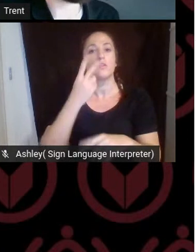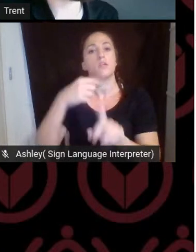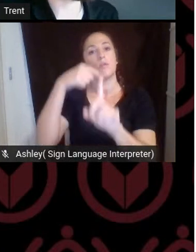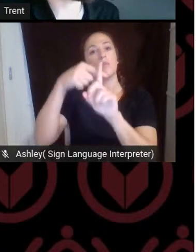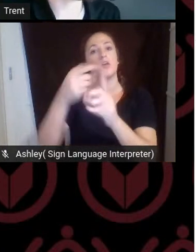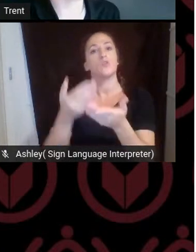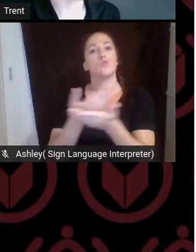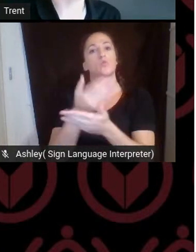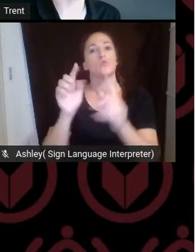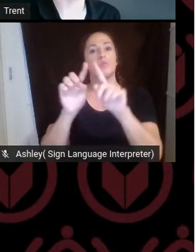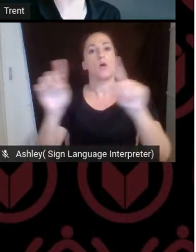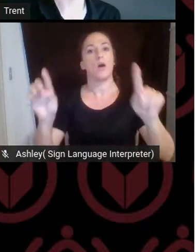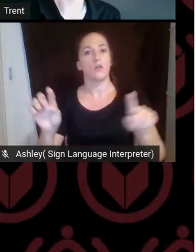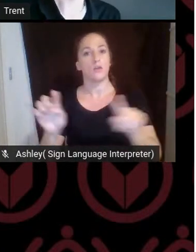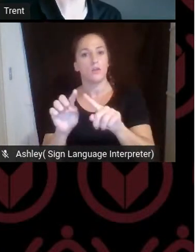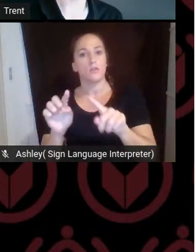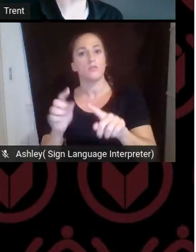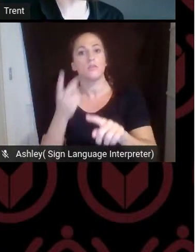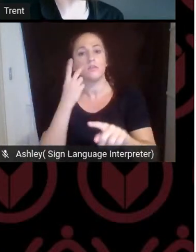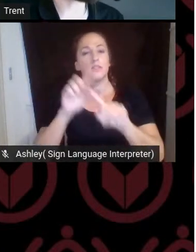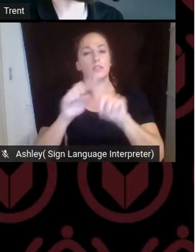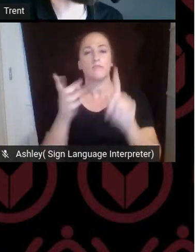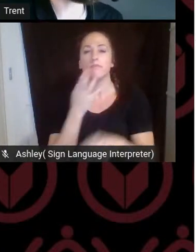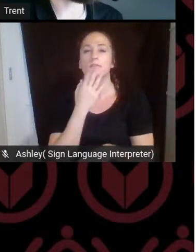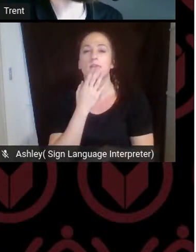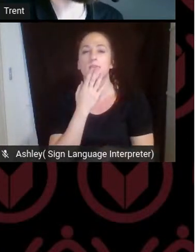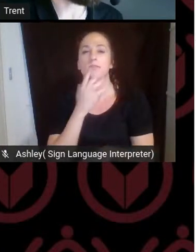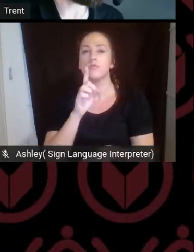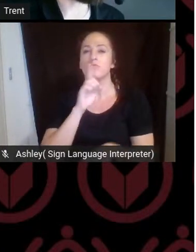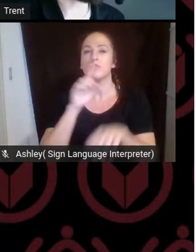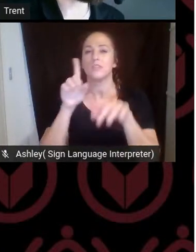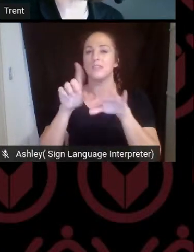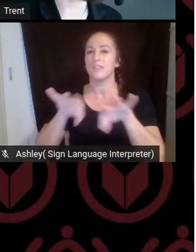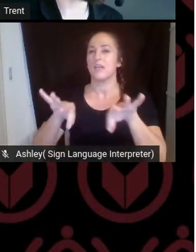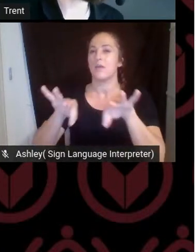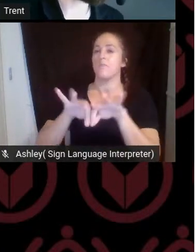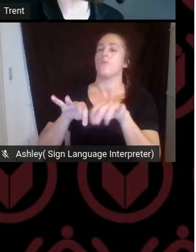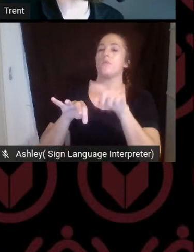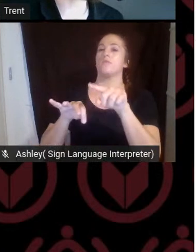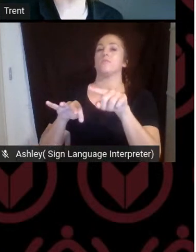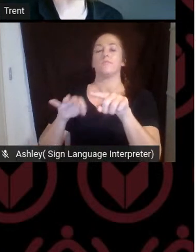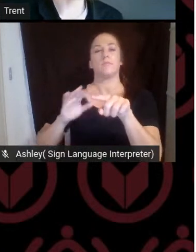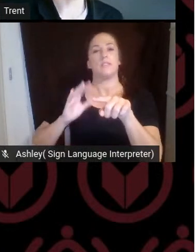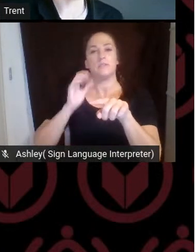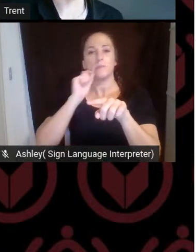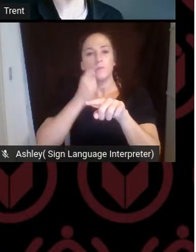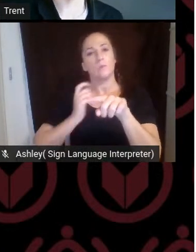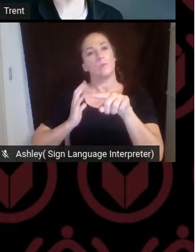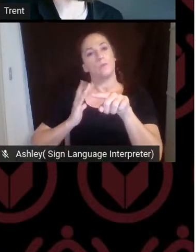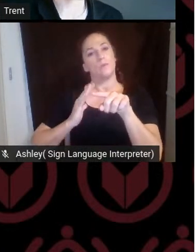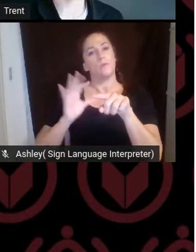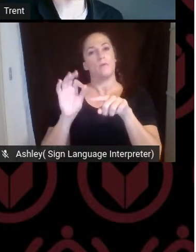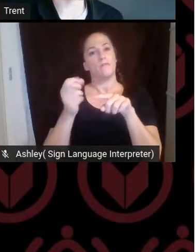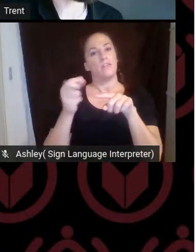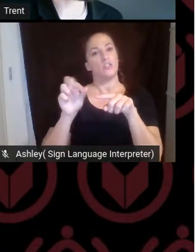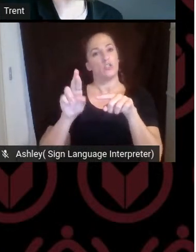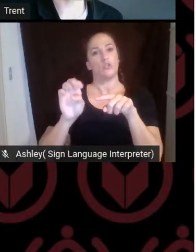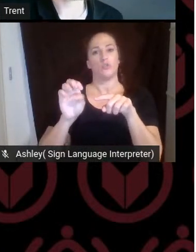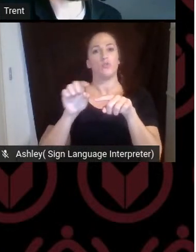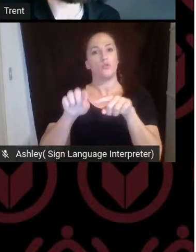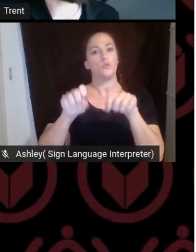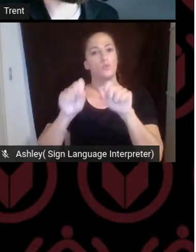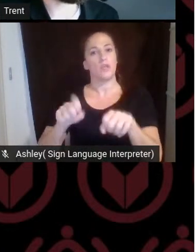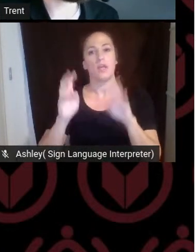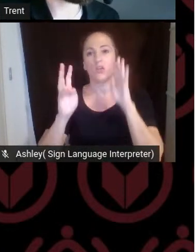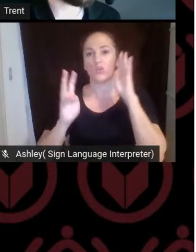kind of important because it's multicolored. And it is a pretty cool feature of Drive because you can create